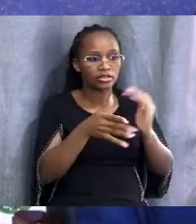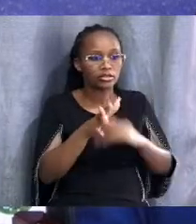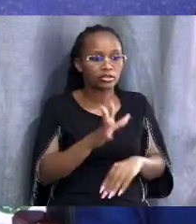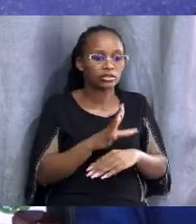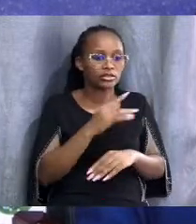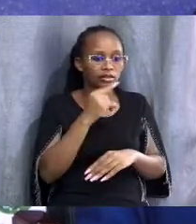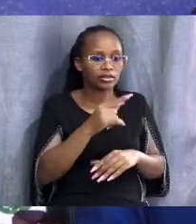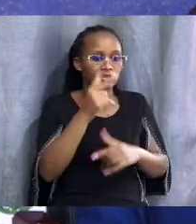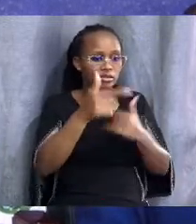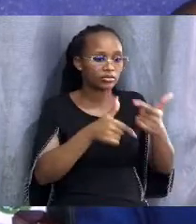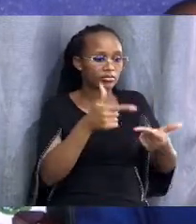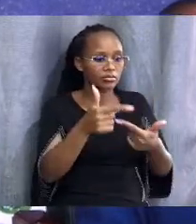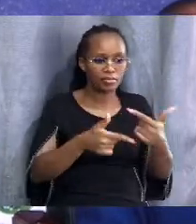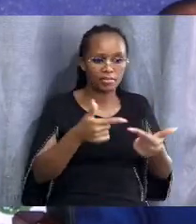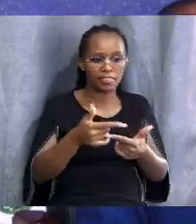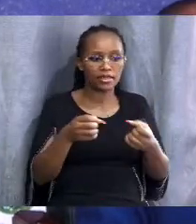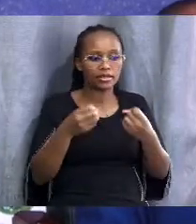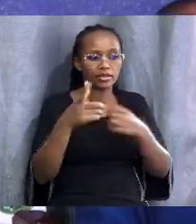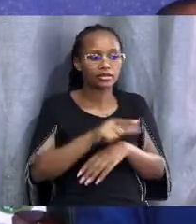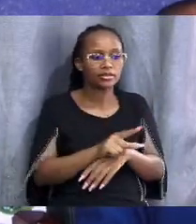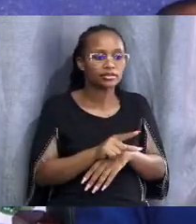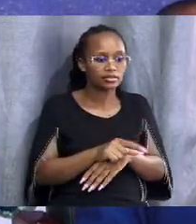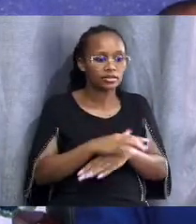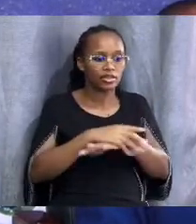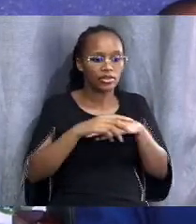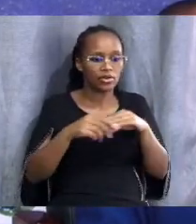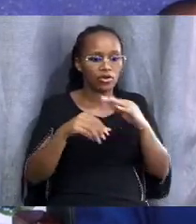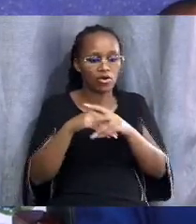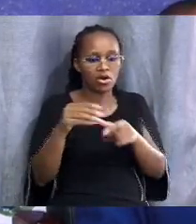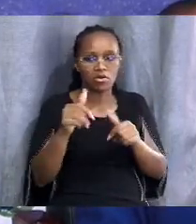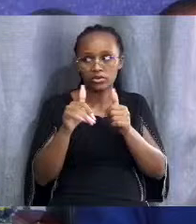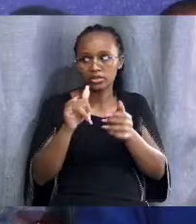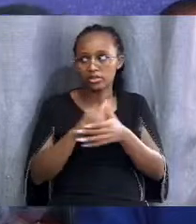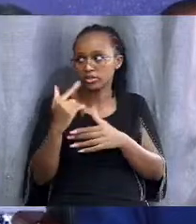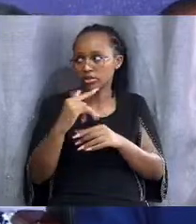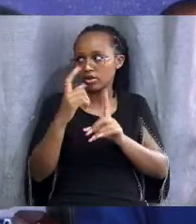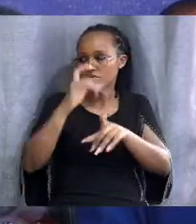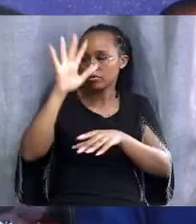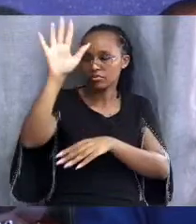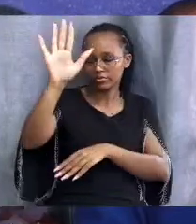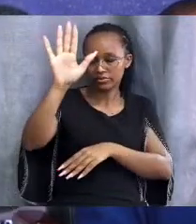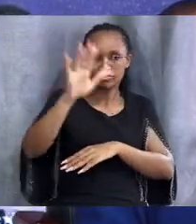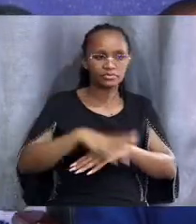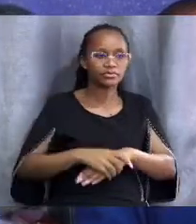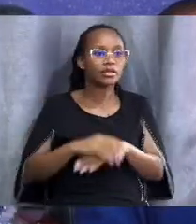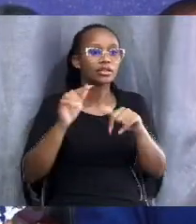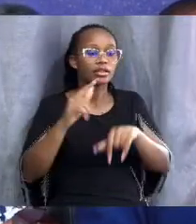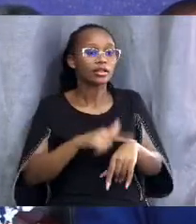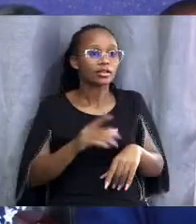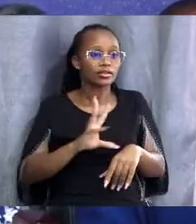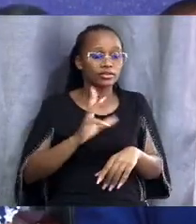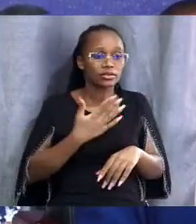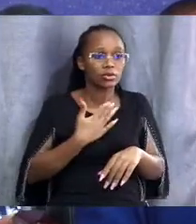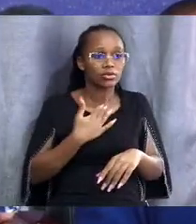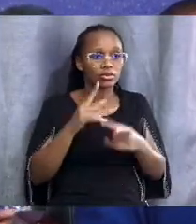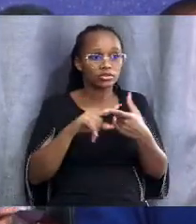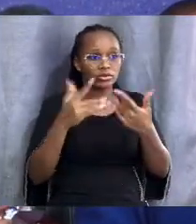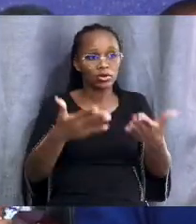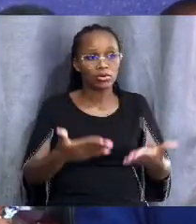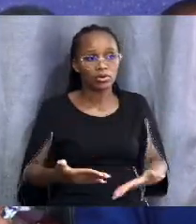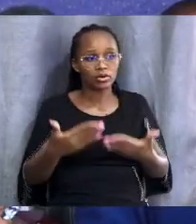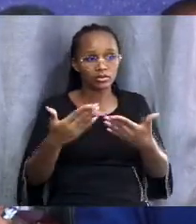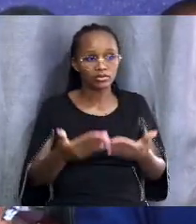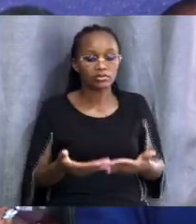is going to give us the comfort that can only come from him. At this time, we want to